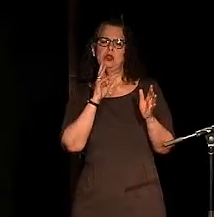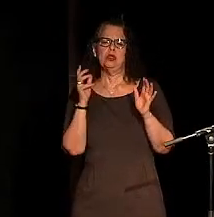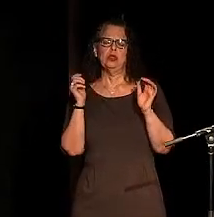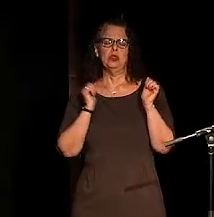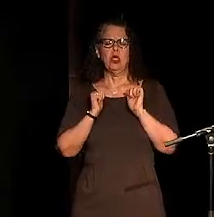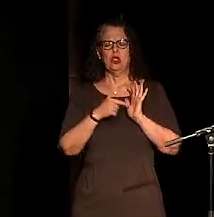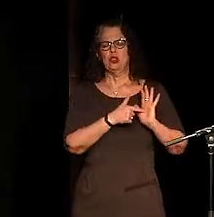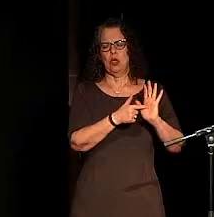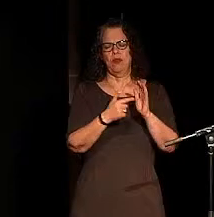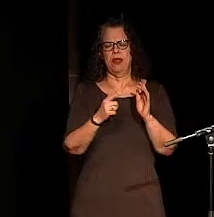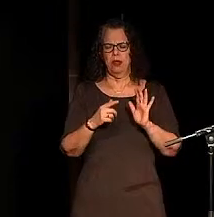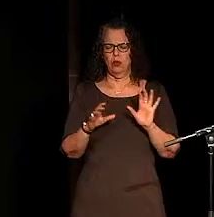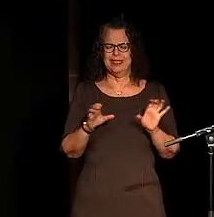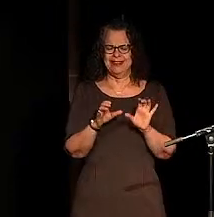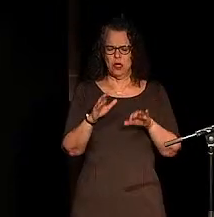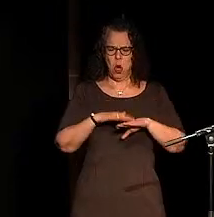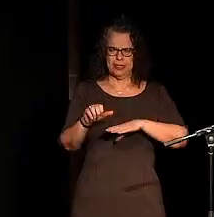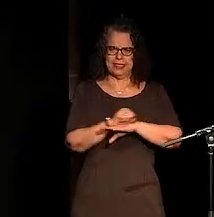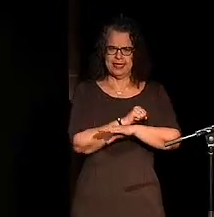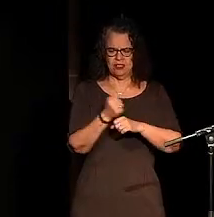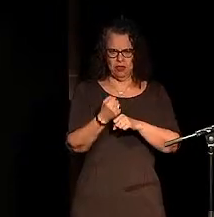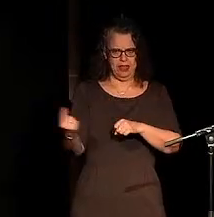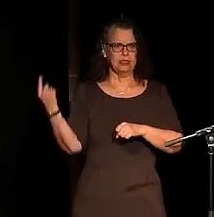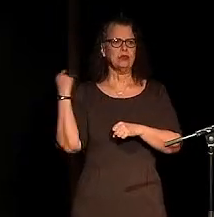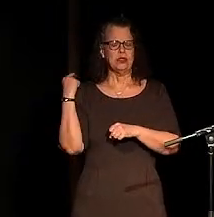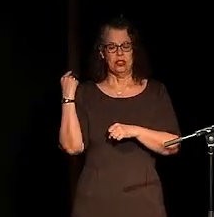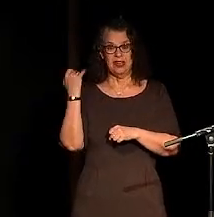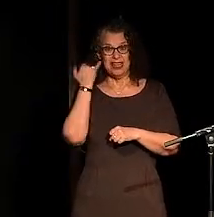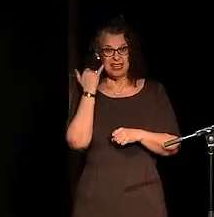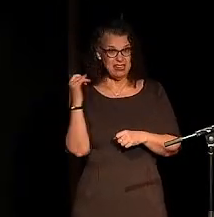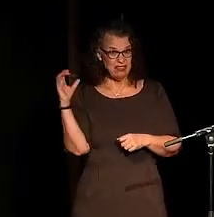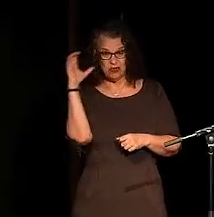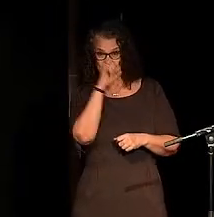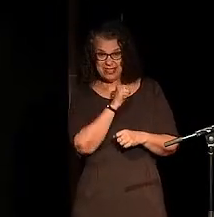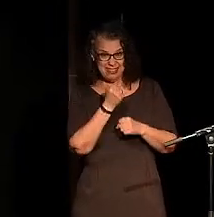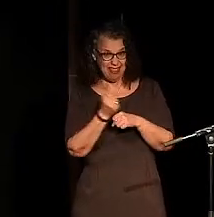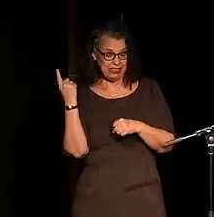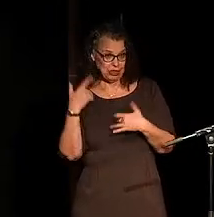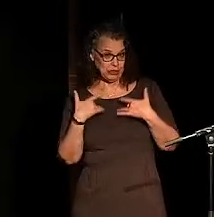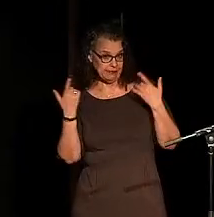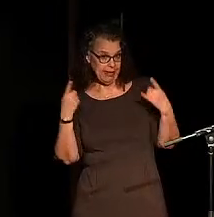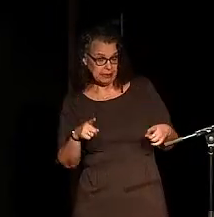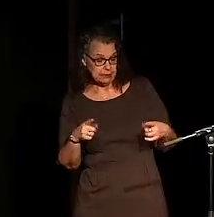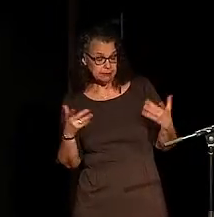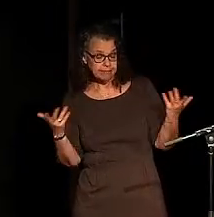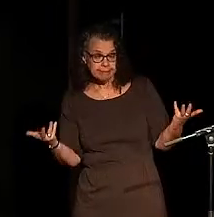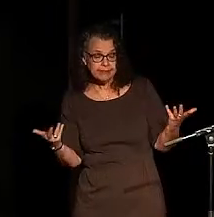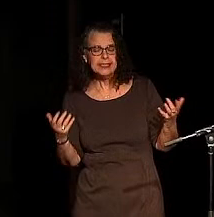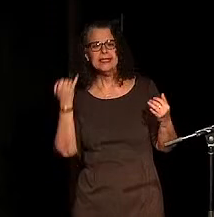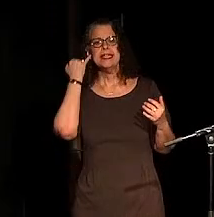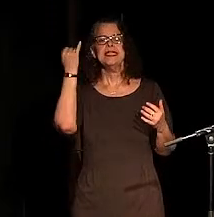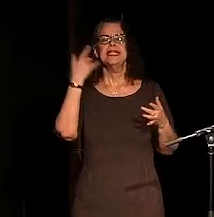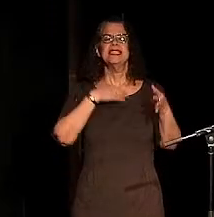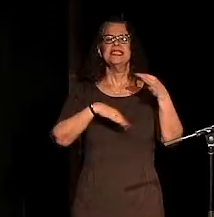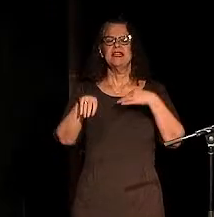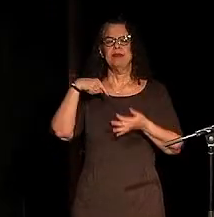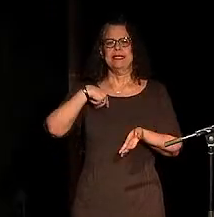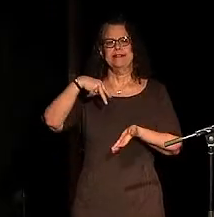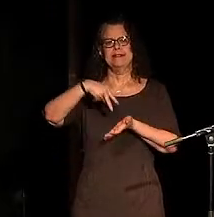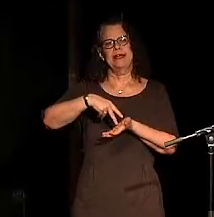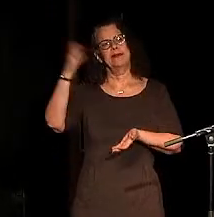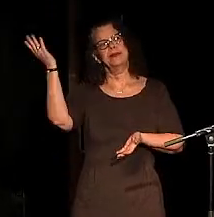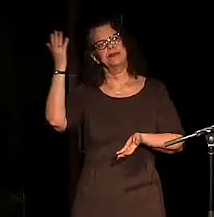premiered on this same stage a year ago. And if you didn't see last year's event, the idea is that instead of me doing